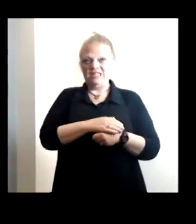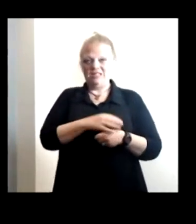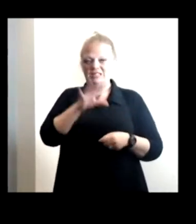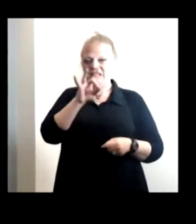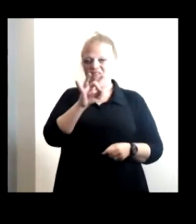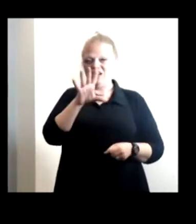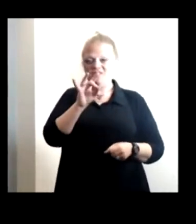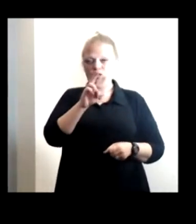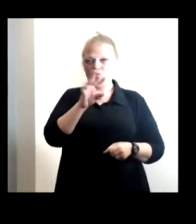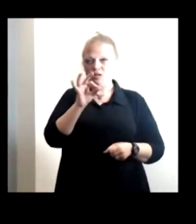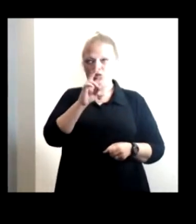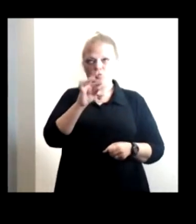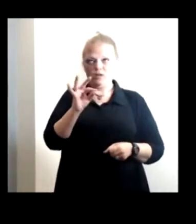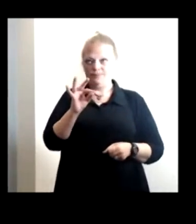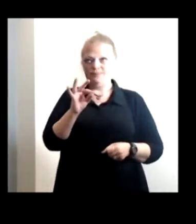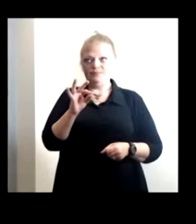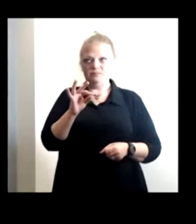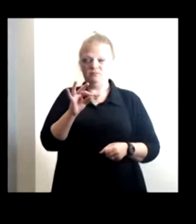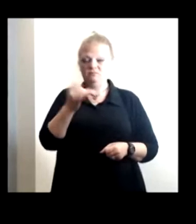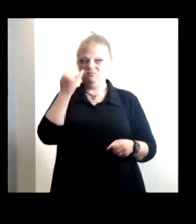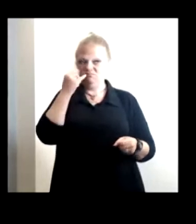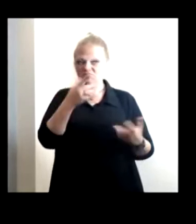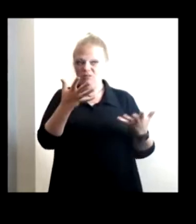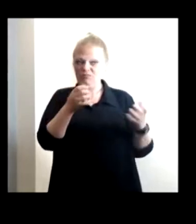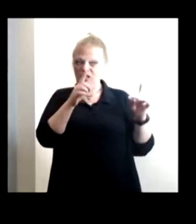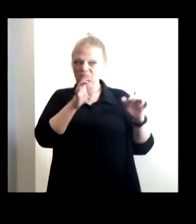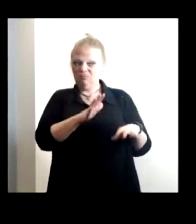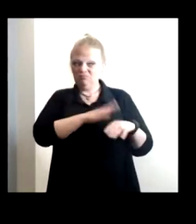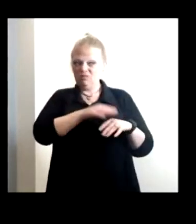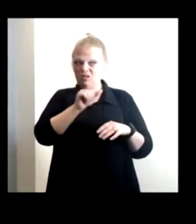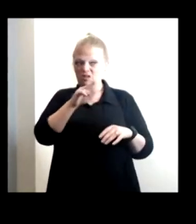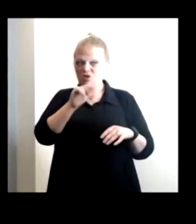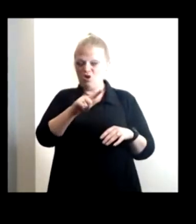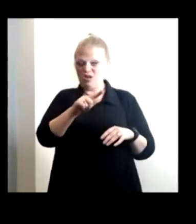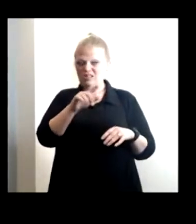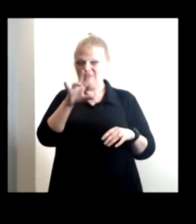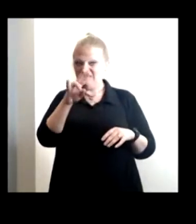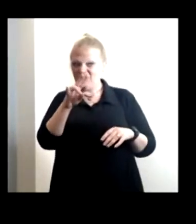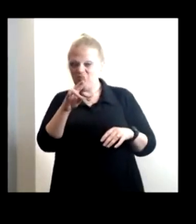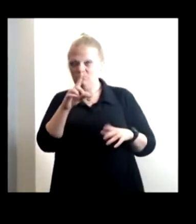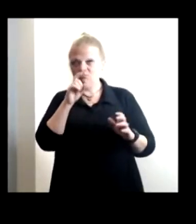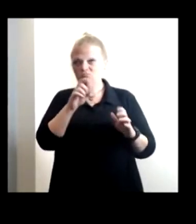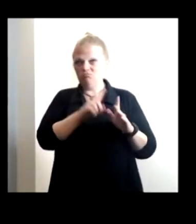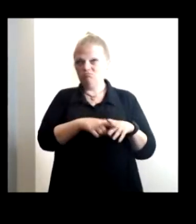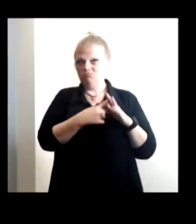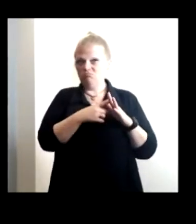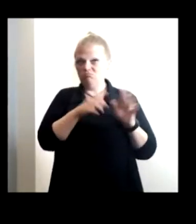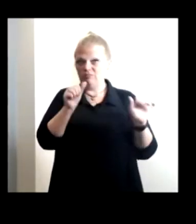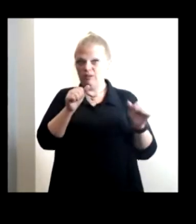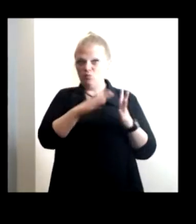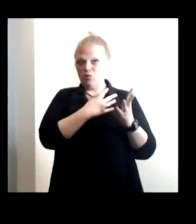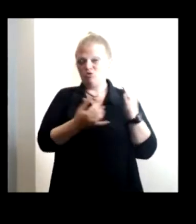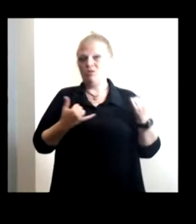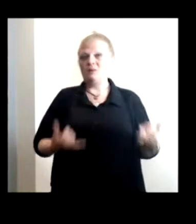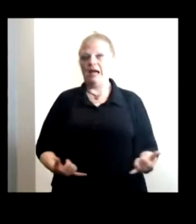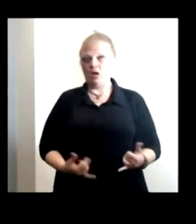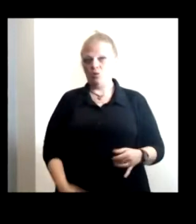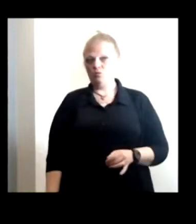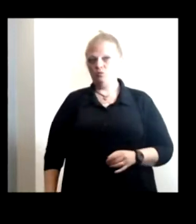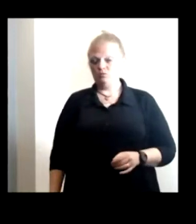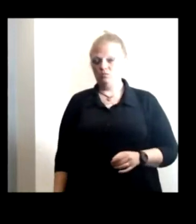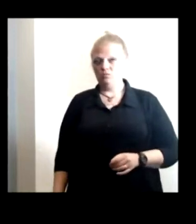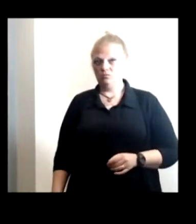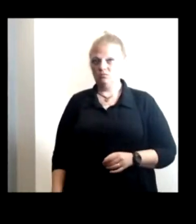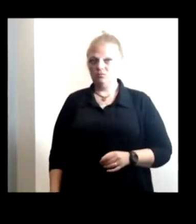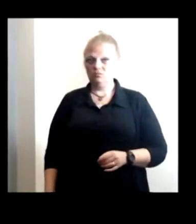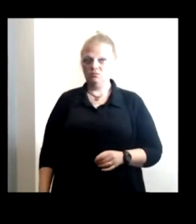at 858-2929. And if they want to get a test on August 7th, we should be able to start scheduling those tests now.